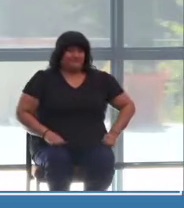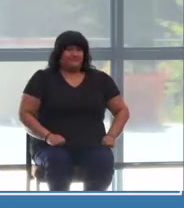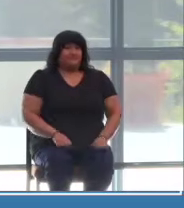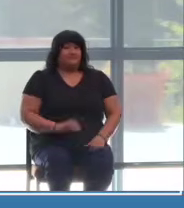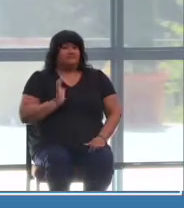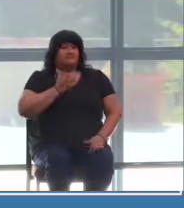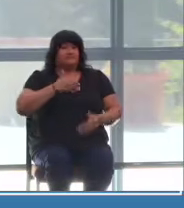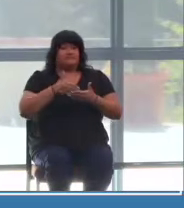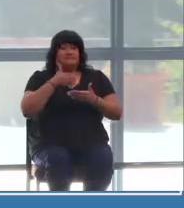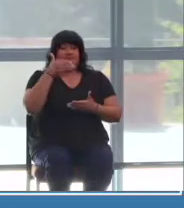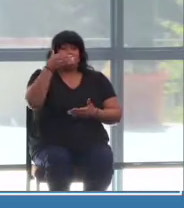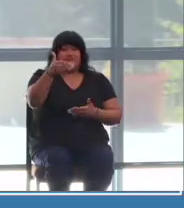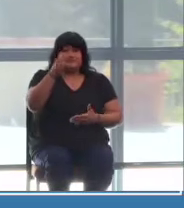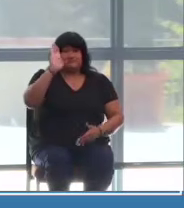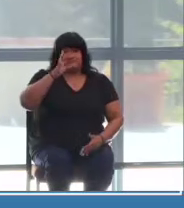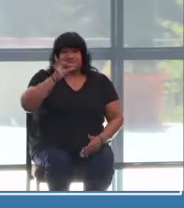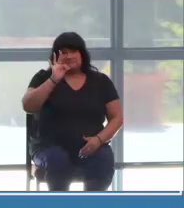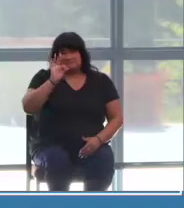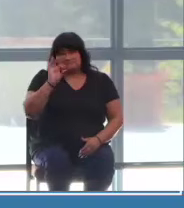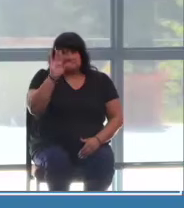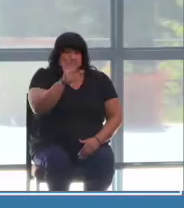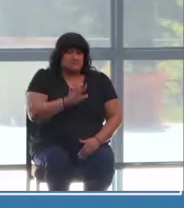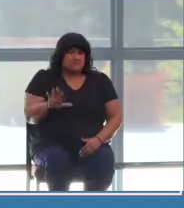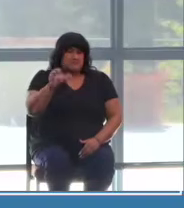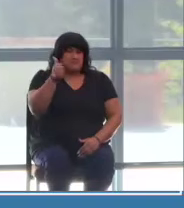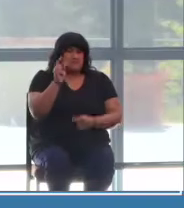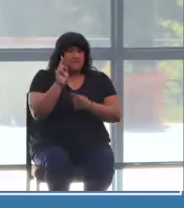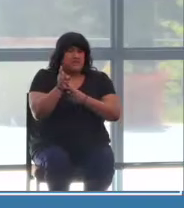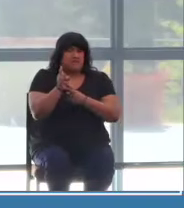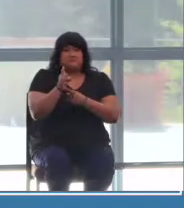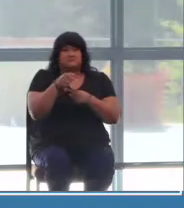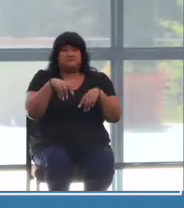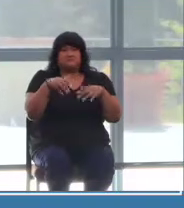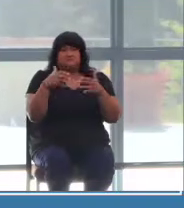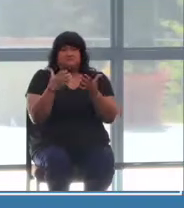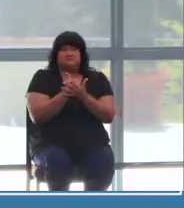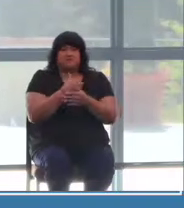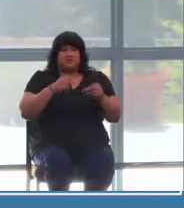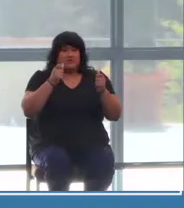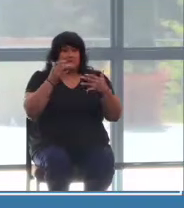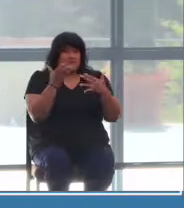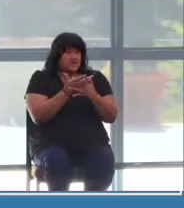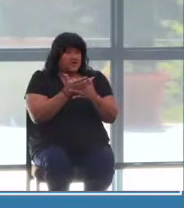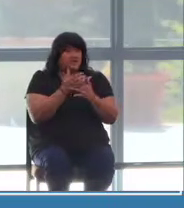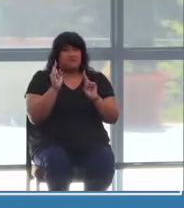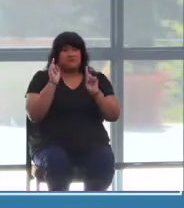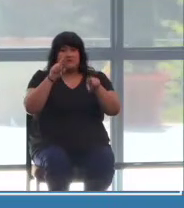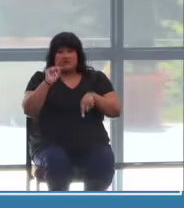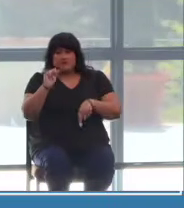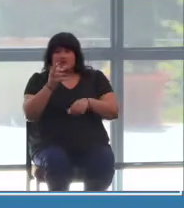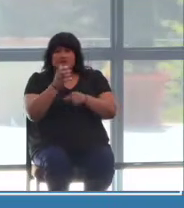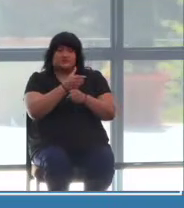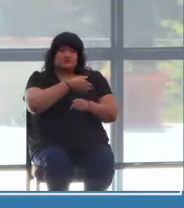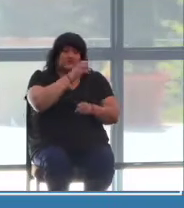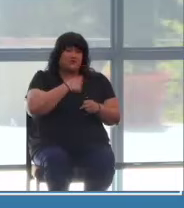Our next speaker is going to be in about 10 minutes, so we're just going to take a quick break, run to the restroom. Please visit our booths, get some refreshments, and then we'll meet back